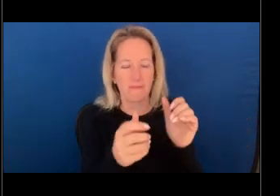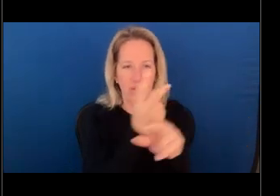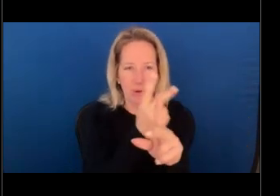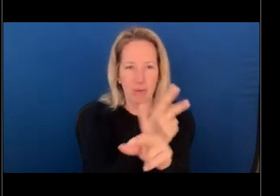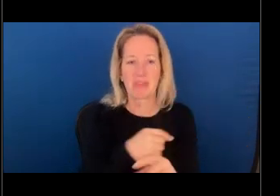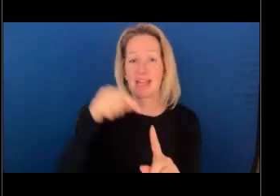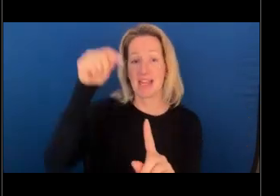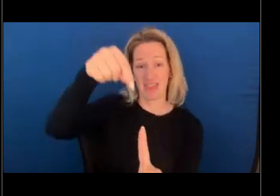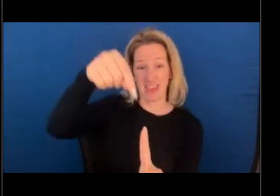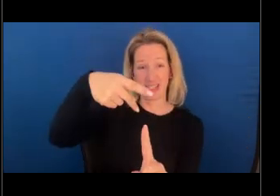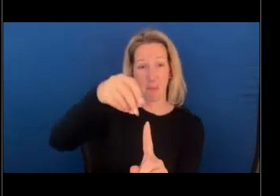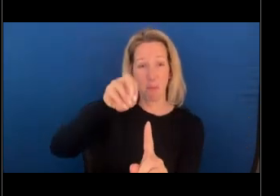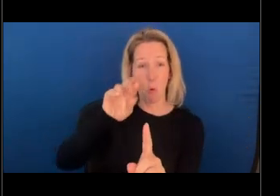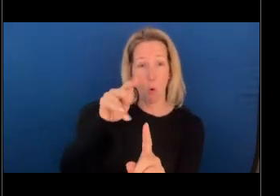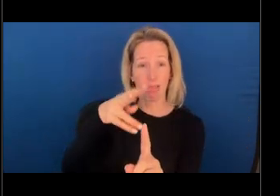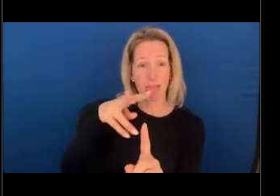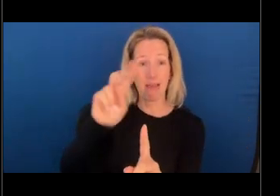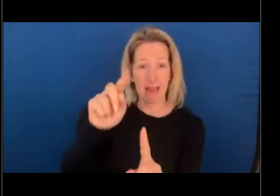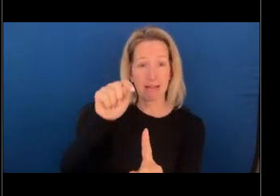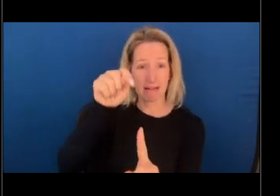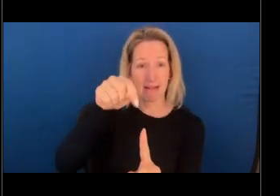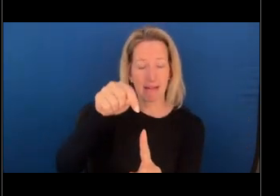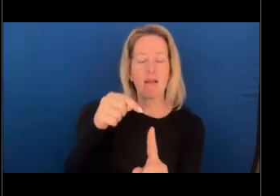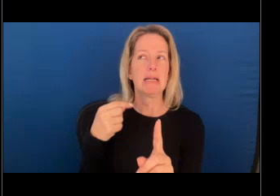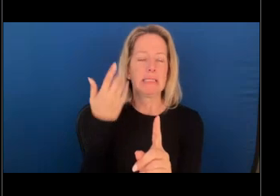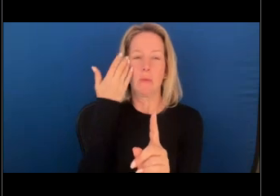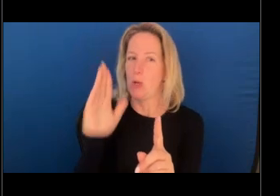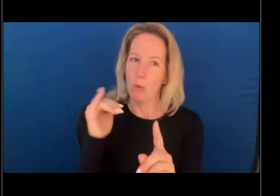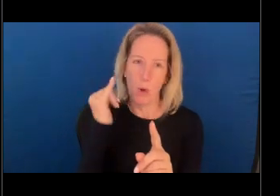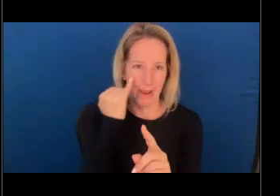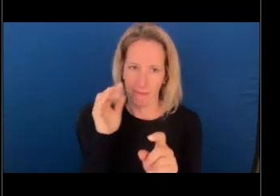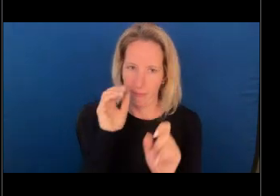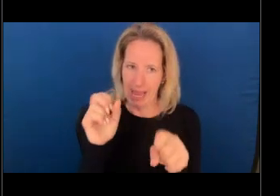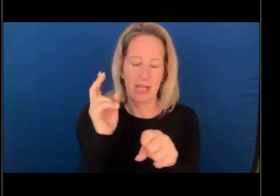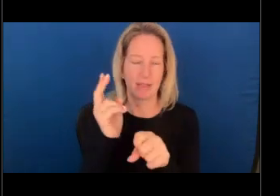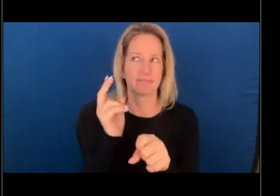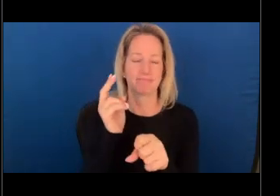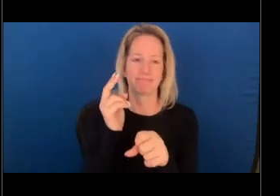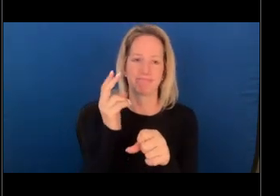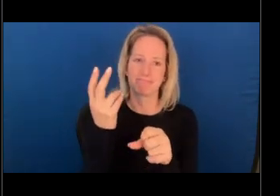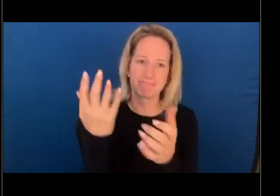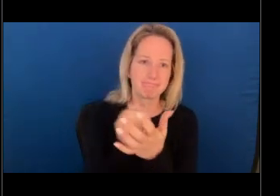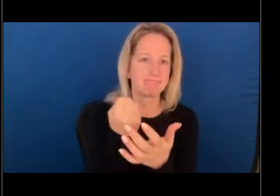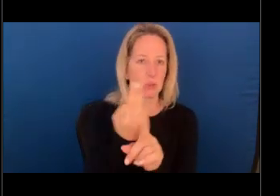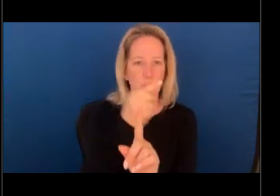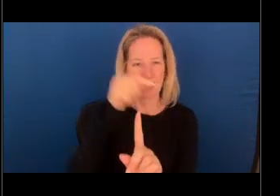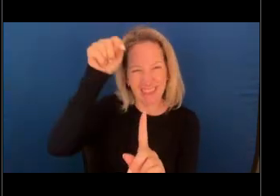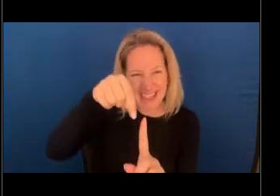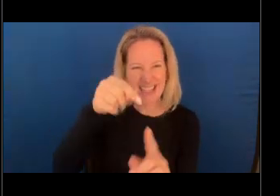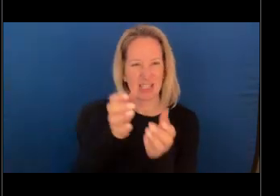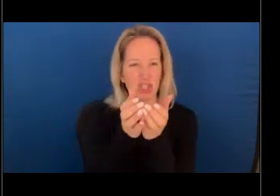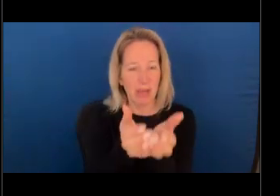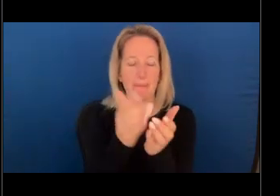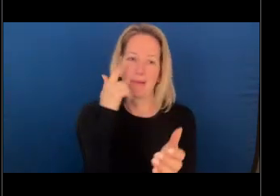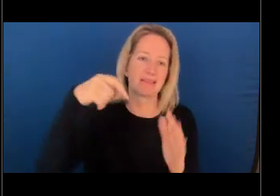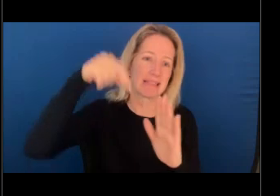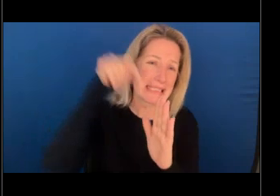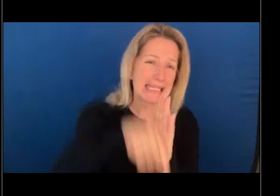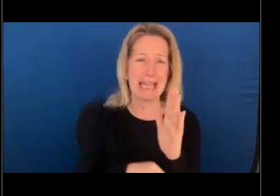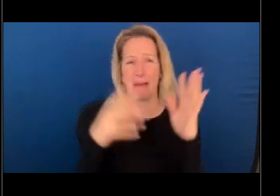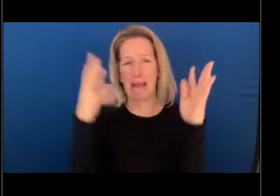it's really challenging, but the goal is to have some test cases around Massachusetts where we can demonstrate the utility of the system and actually make some